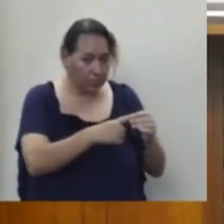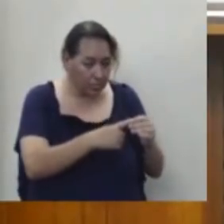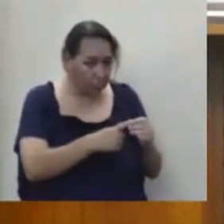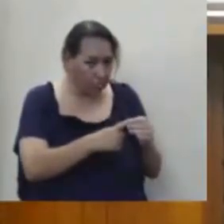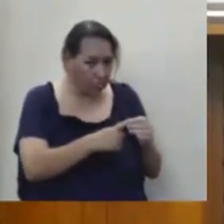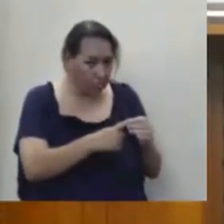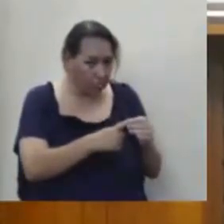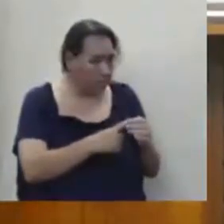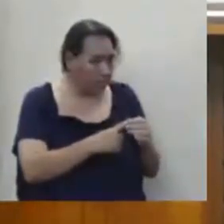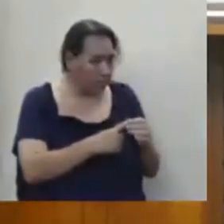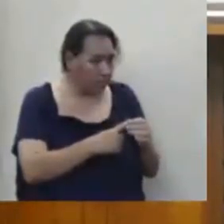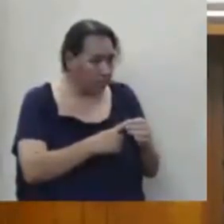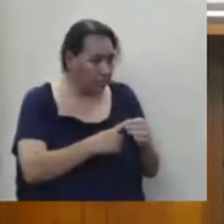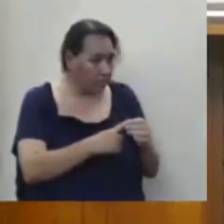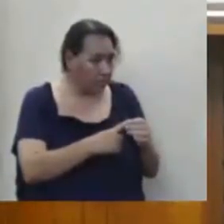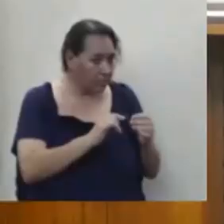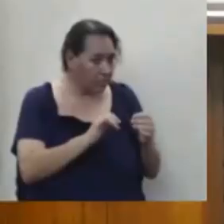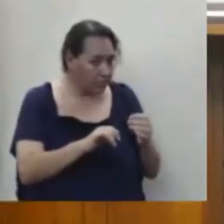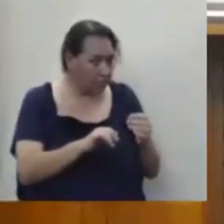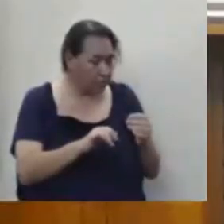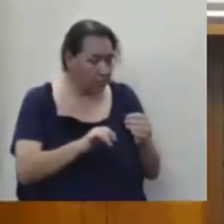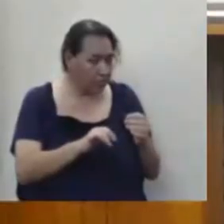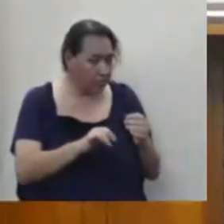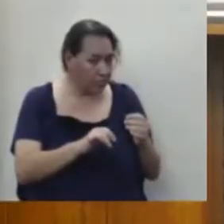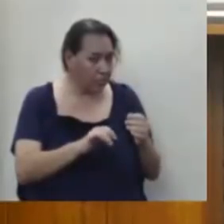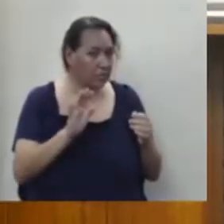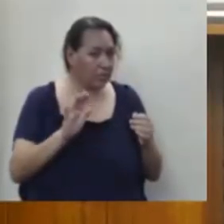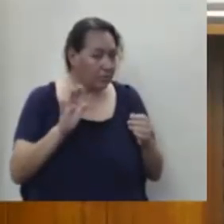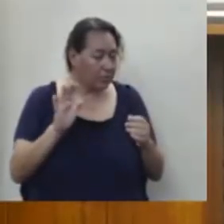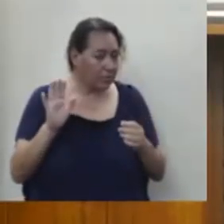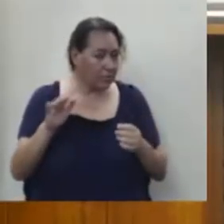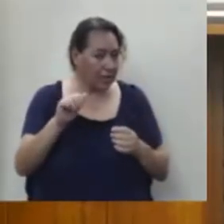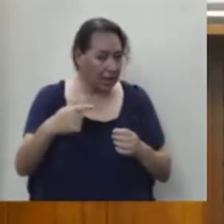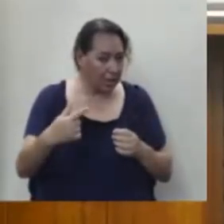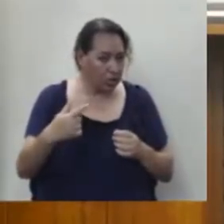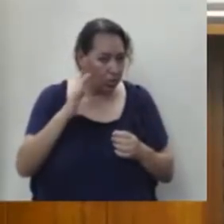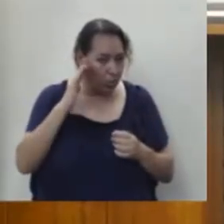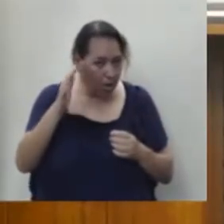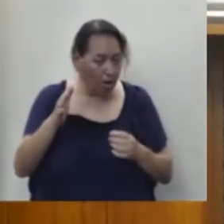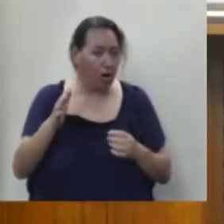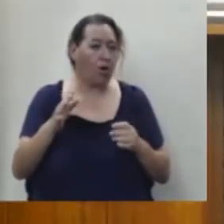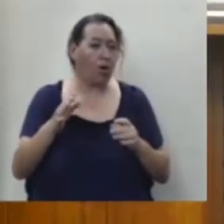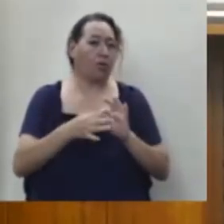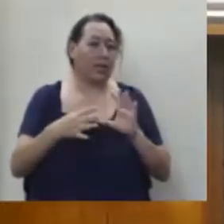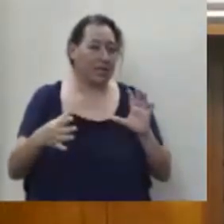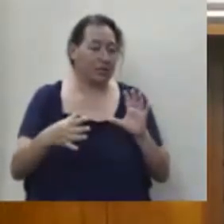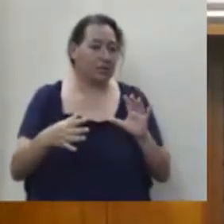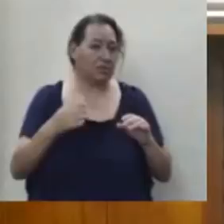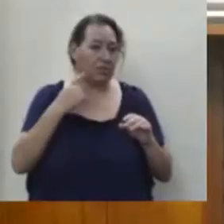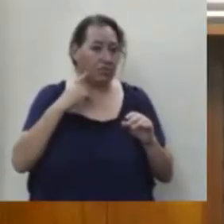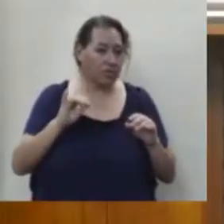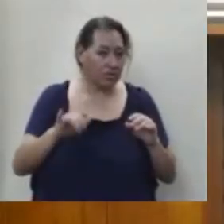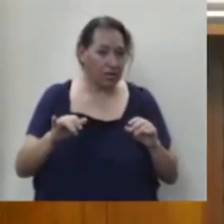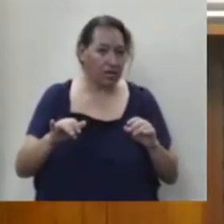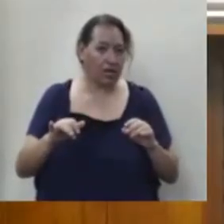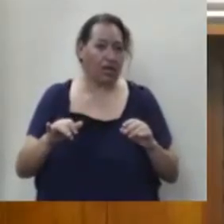the AG's decision to book and release 2 suspects in that Harmon terrorizing case. The